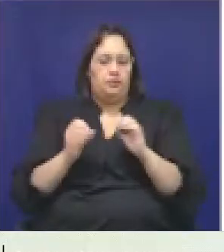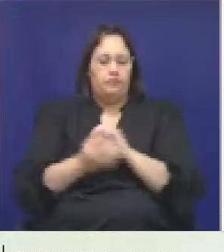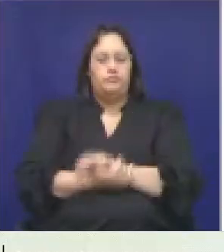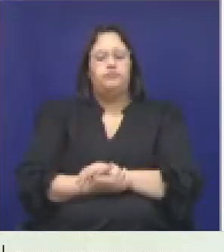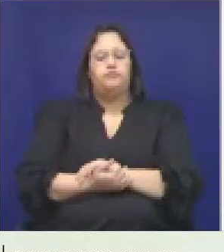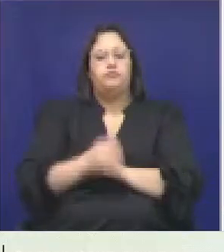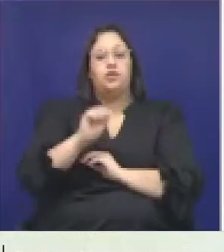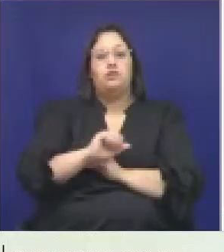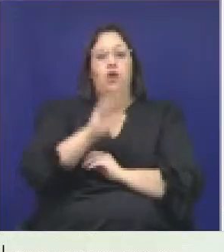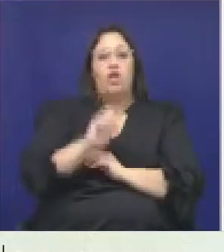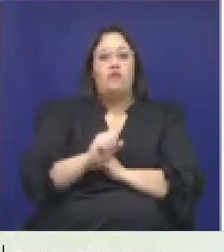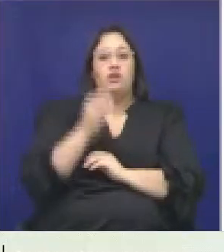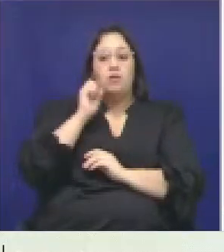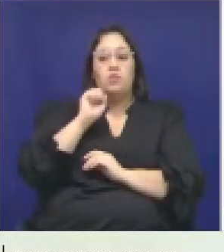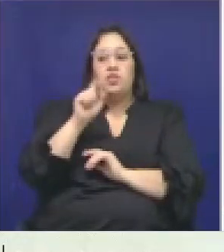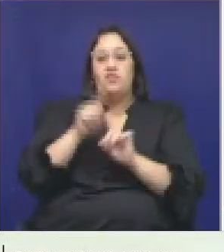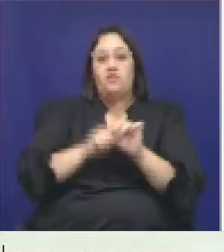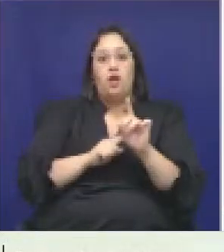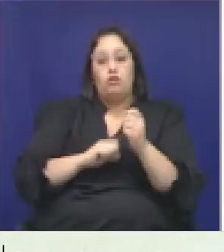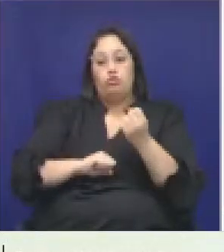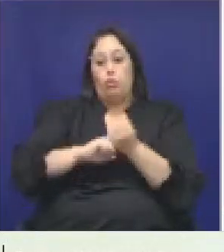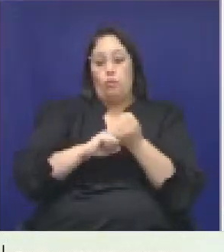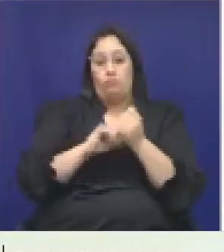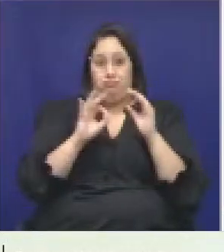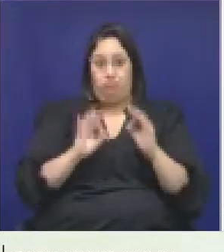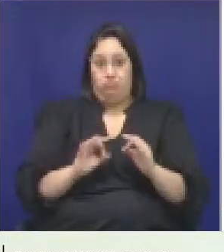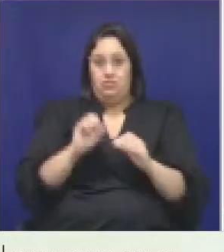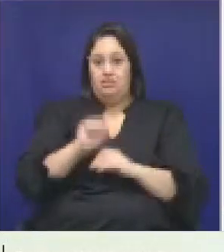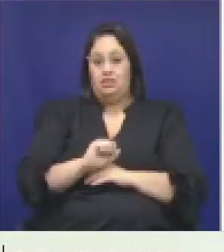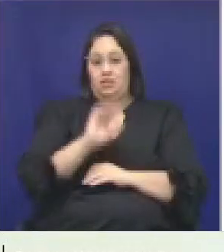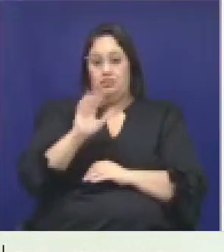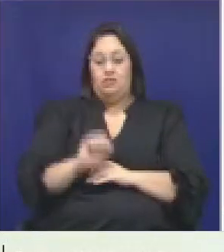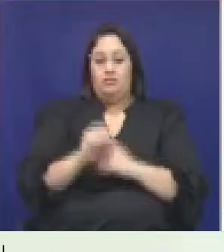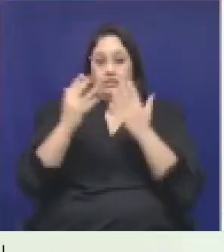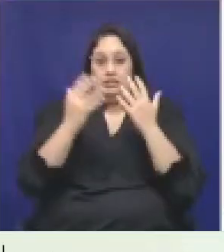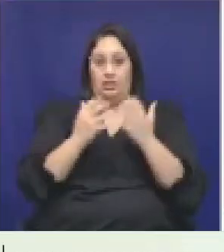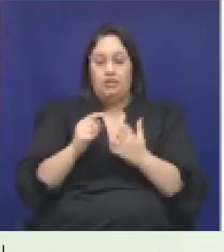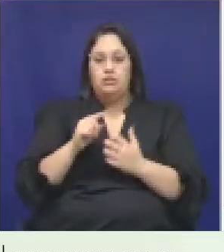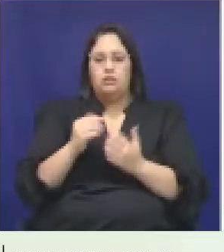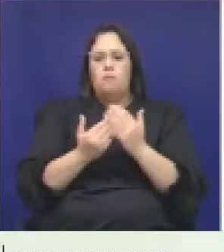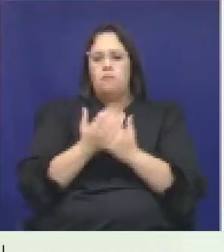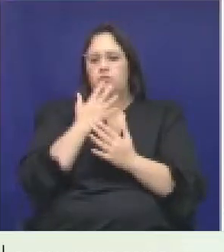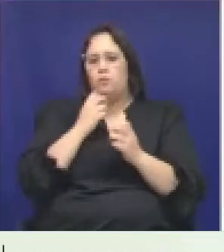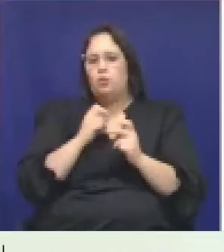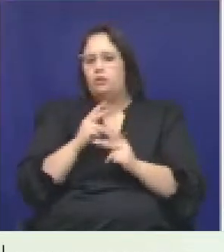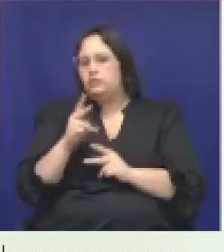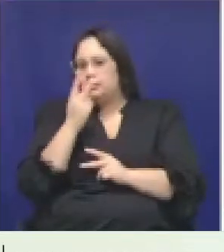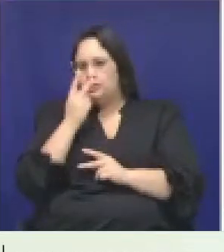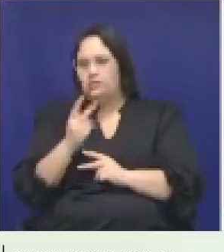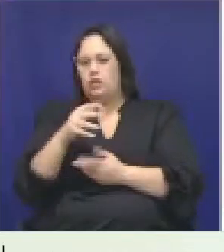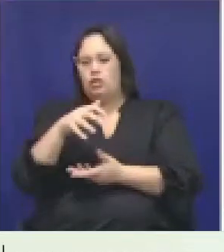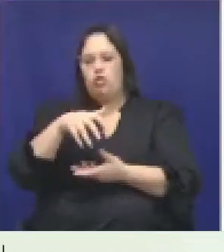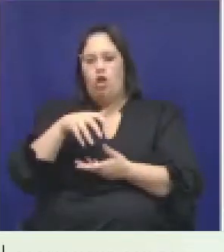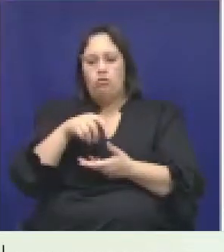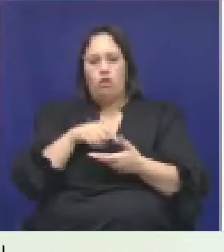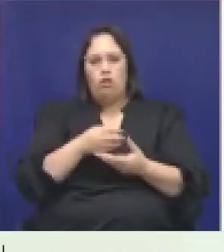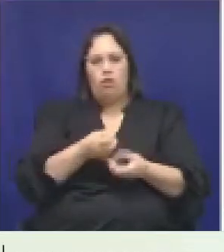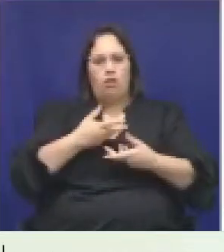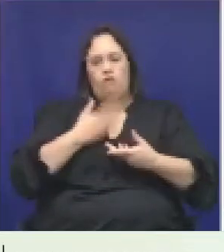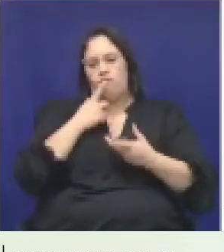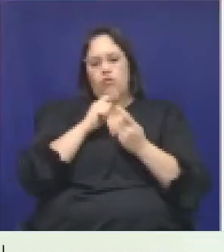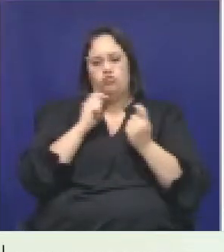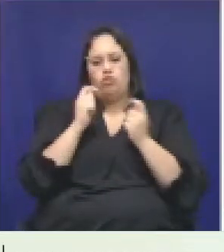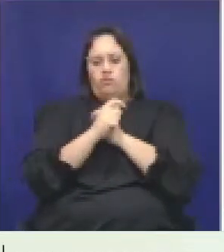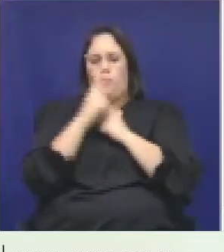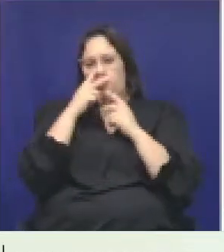African government's failure to adequately support Stats SA reflects a missed opportunity to use data as a transformative tool for